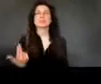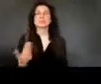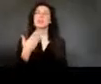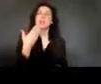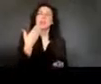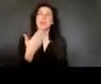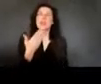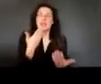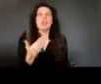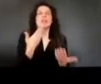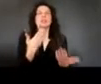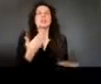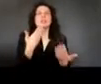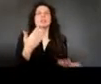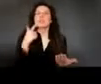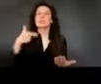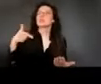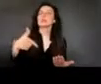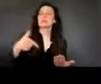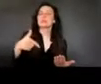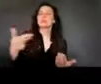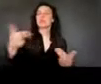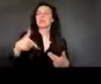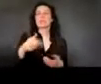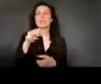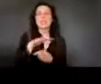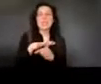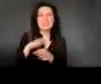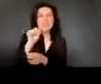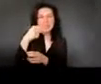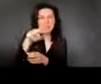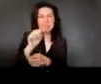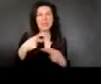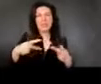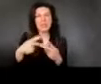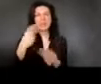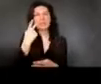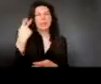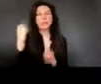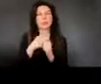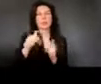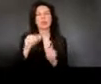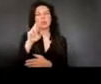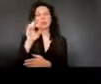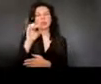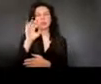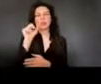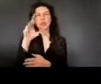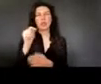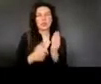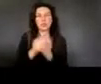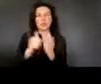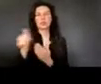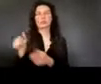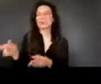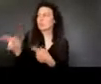Thank you very much for joining us today for our Space, Place, and Memory panel with Refract Journal. We are Leslie Lodwick and Matthew Simmons. We're